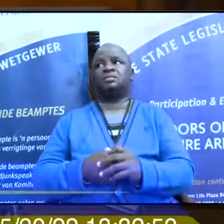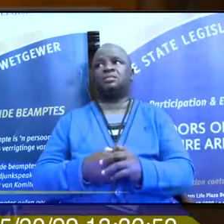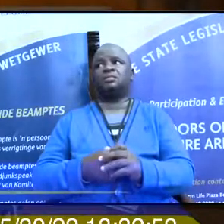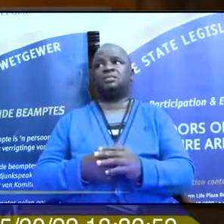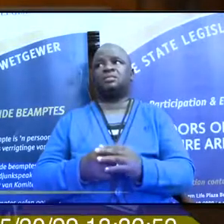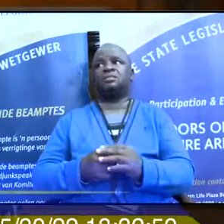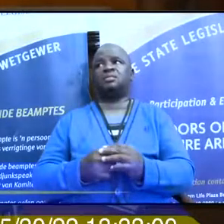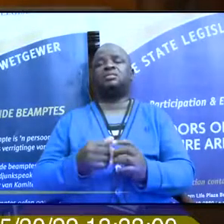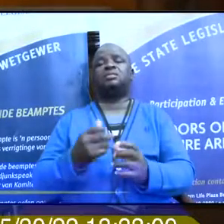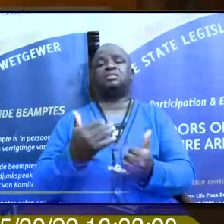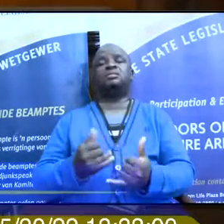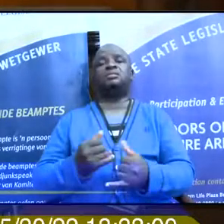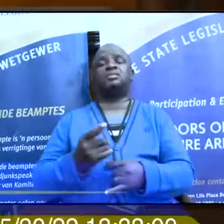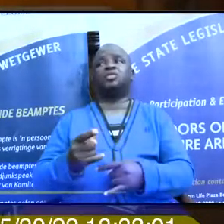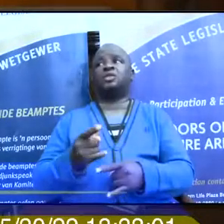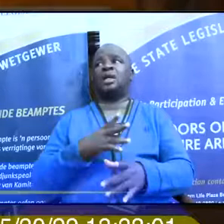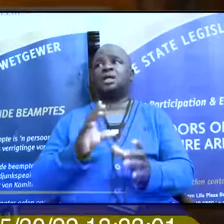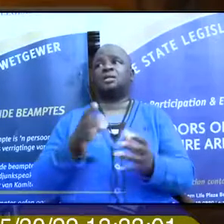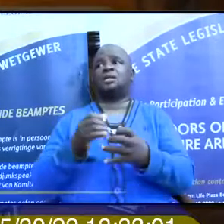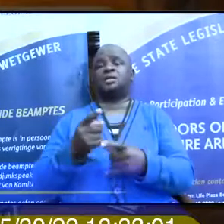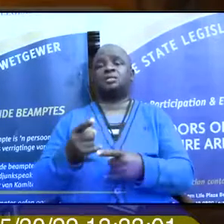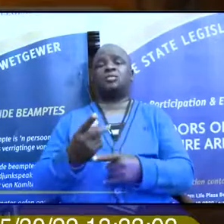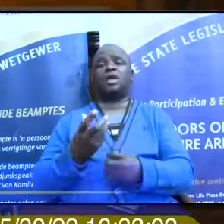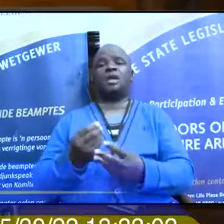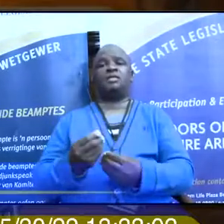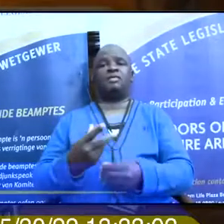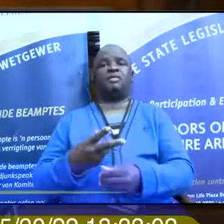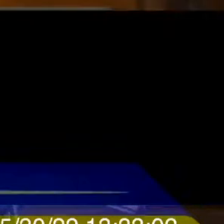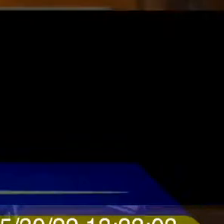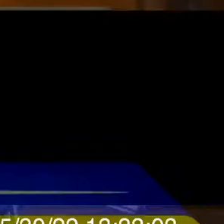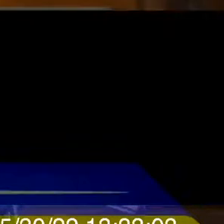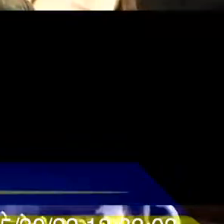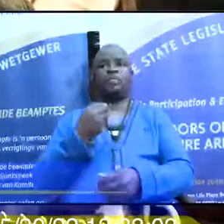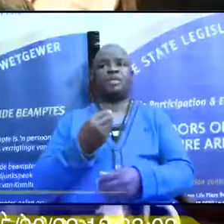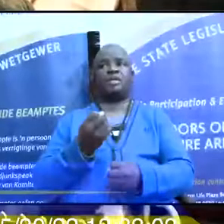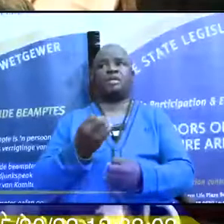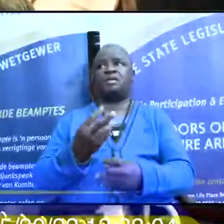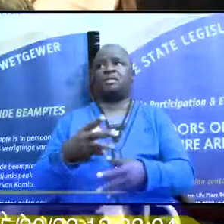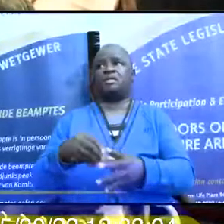predominantly young people that are affected by this